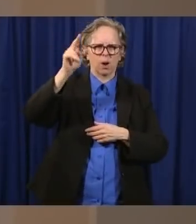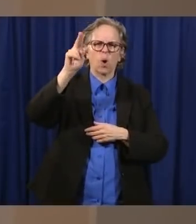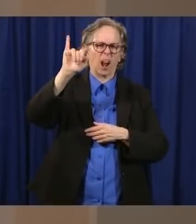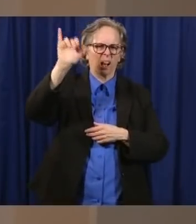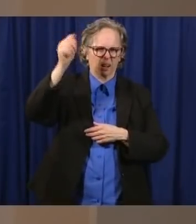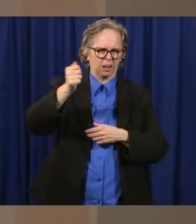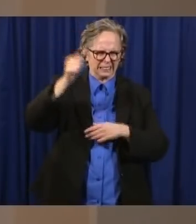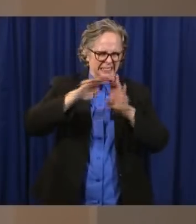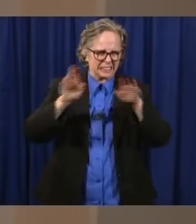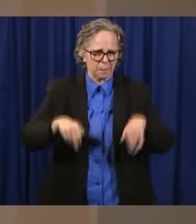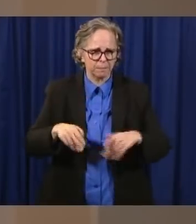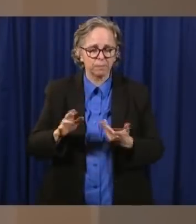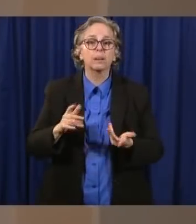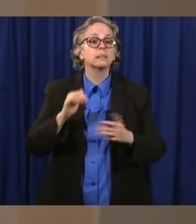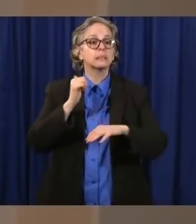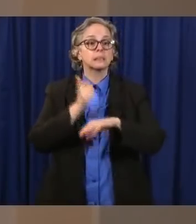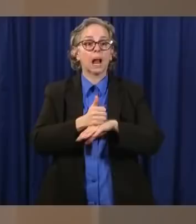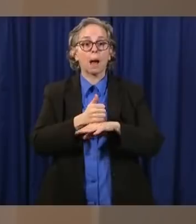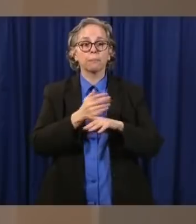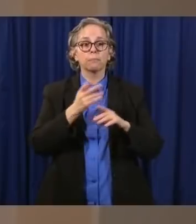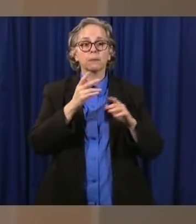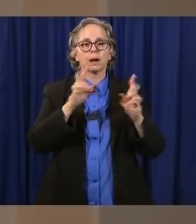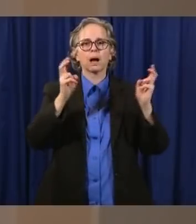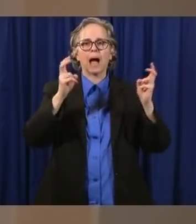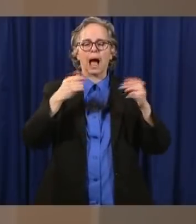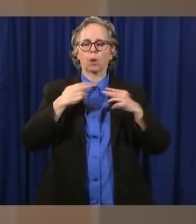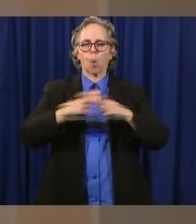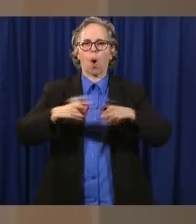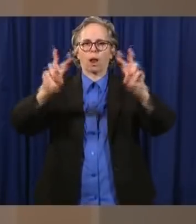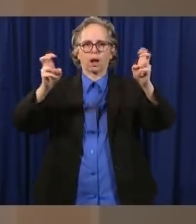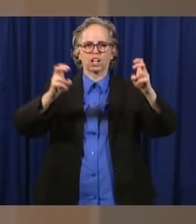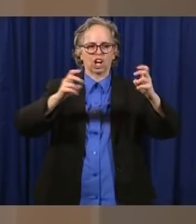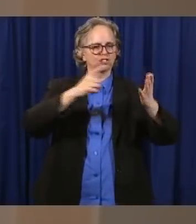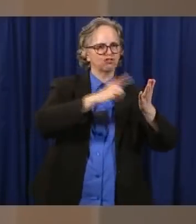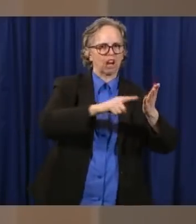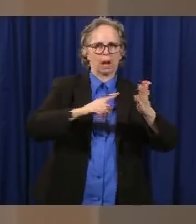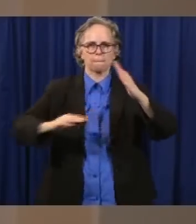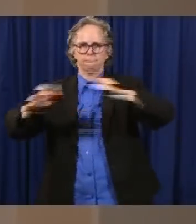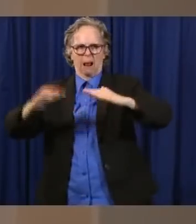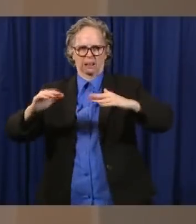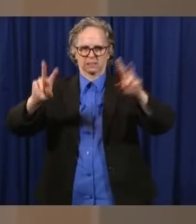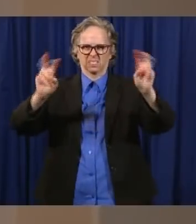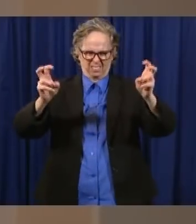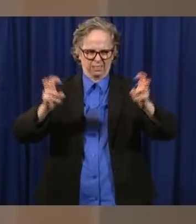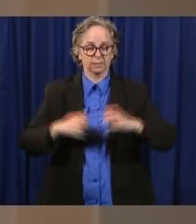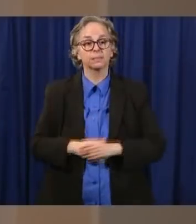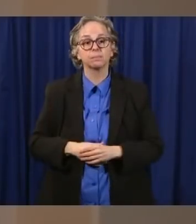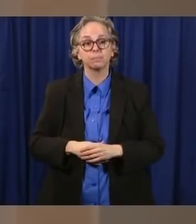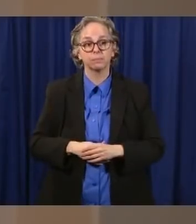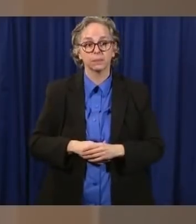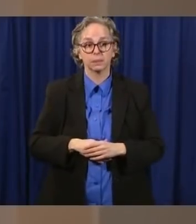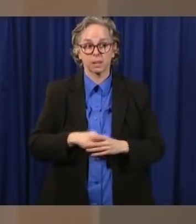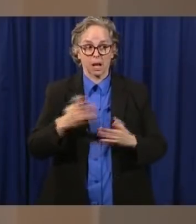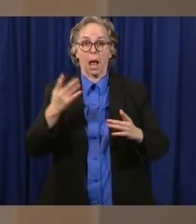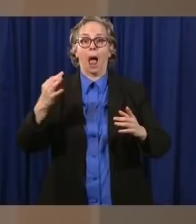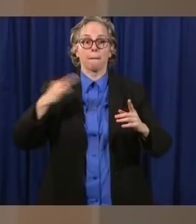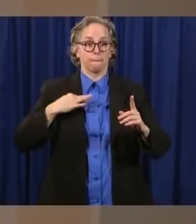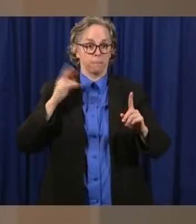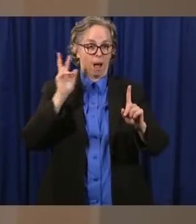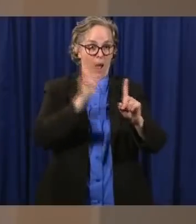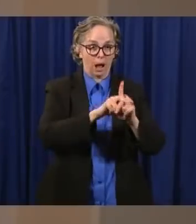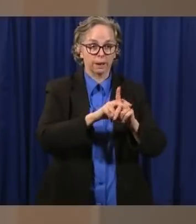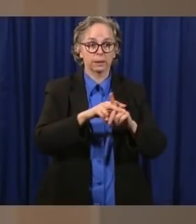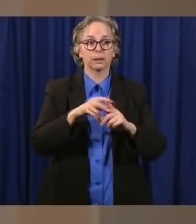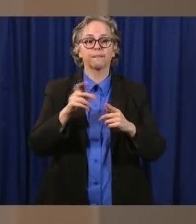and balances in there to make sure that the people who are applying are eligible, because understand that's an insurance program. So if